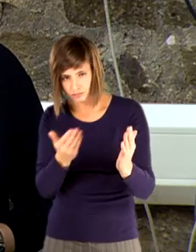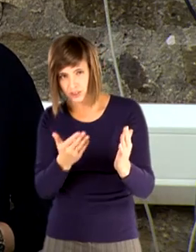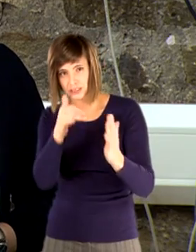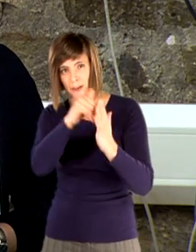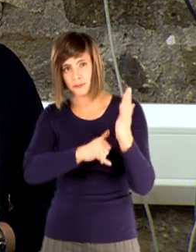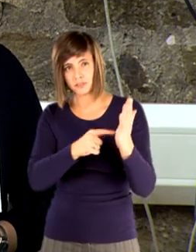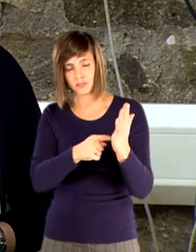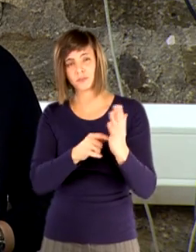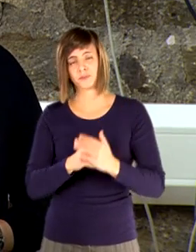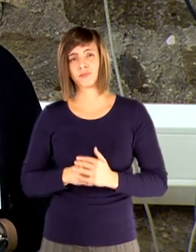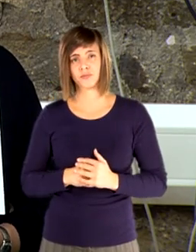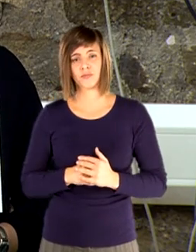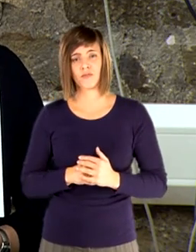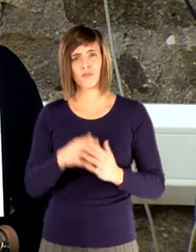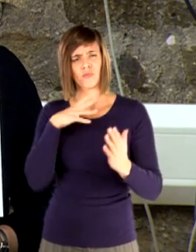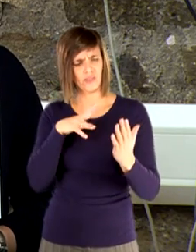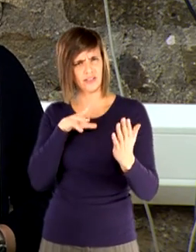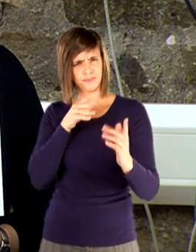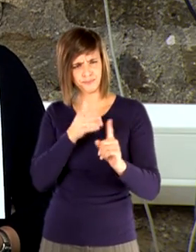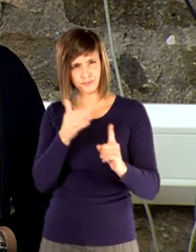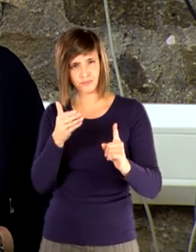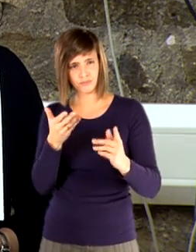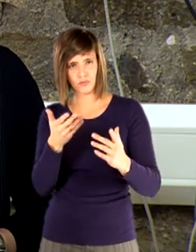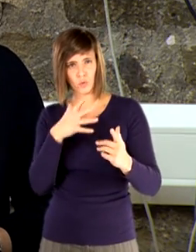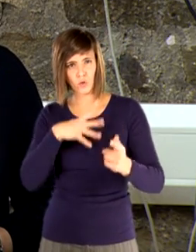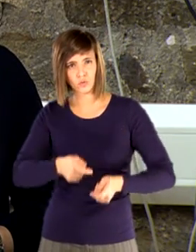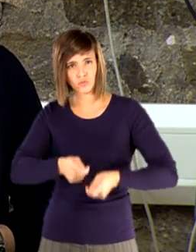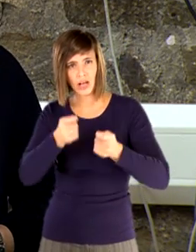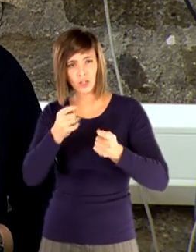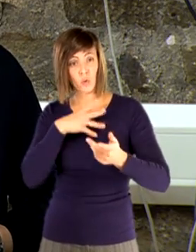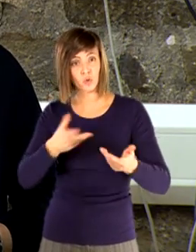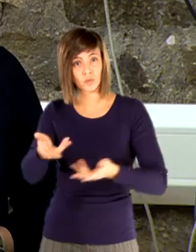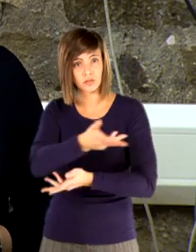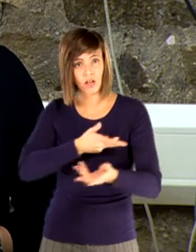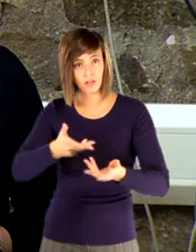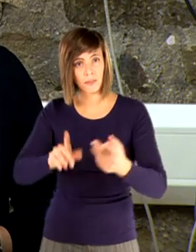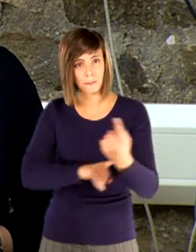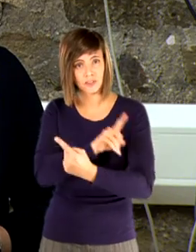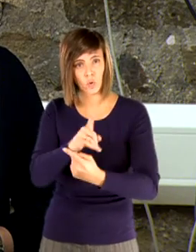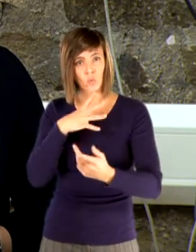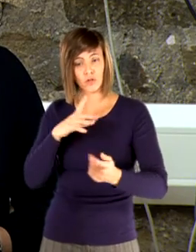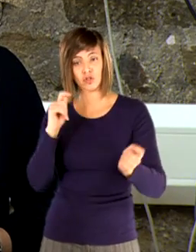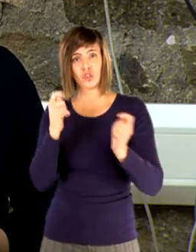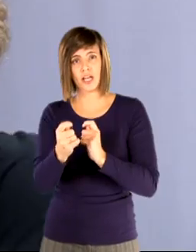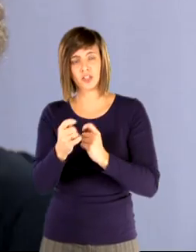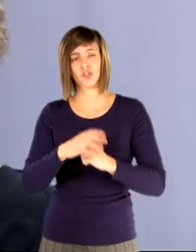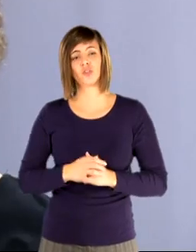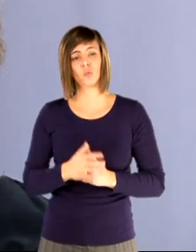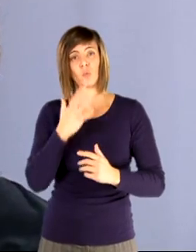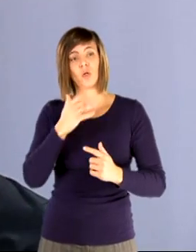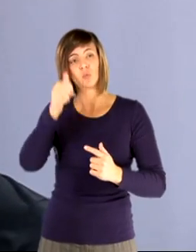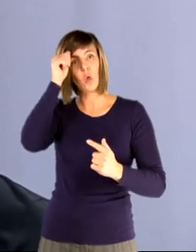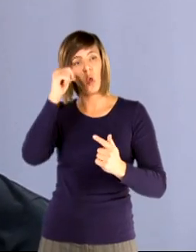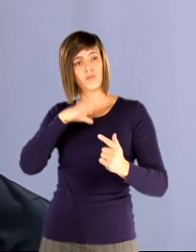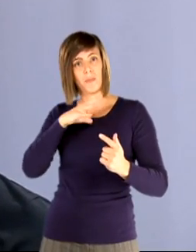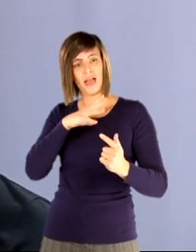by word. I'd go through and identify what the areas are that you're going to want either to discuss or to have changed, or both. But once